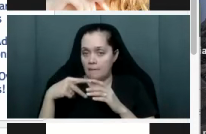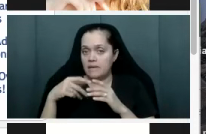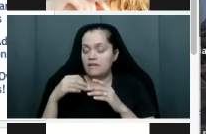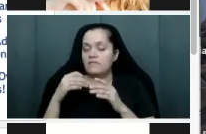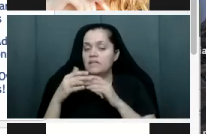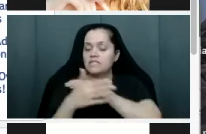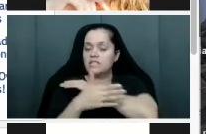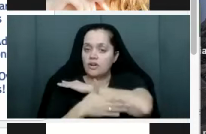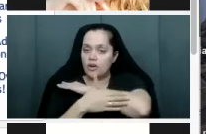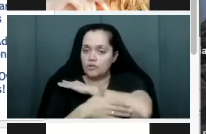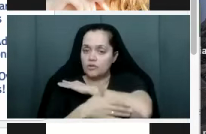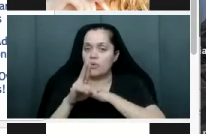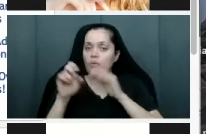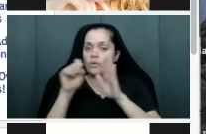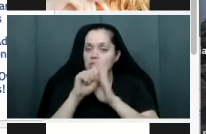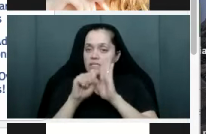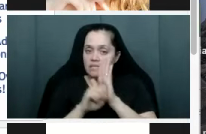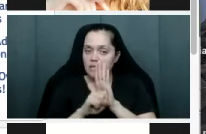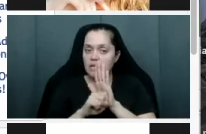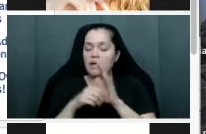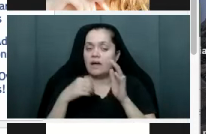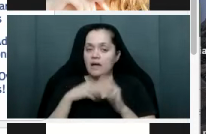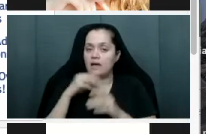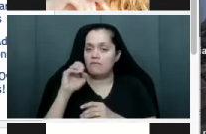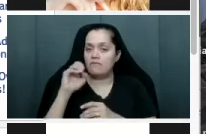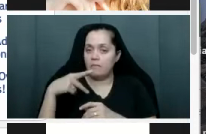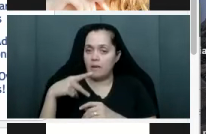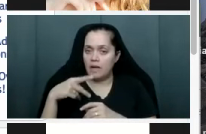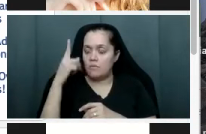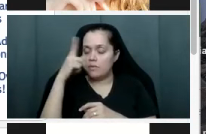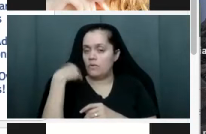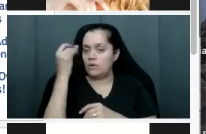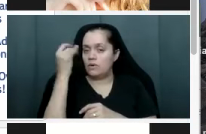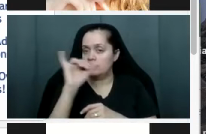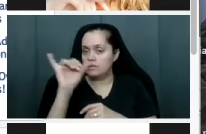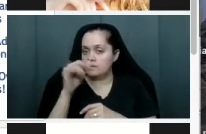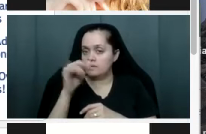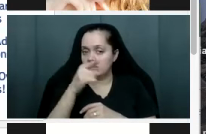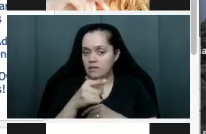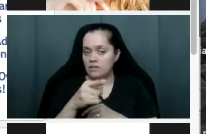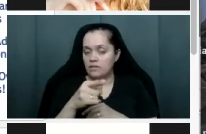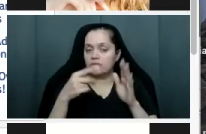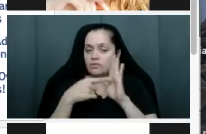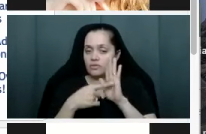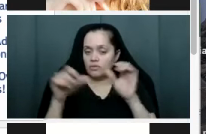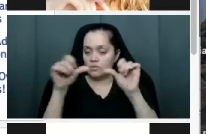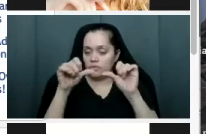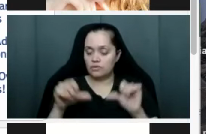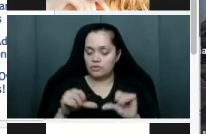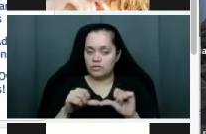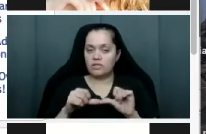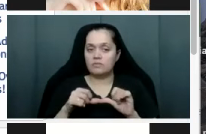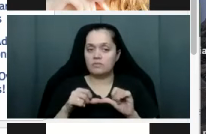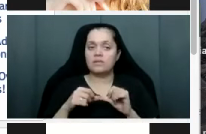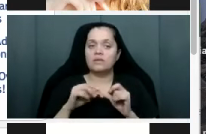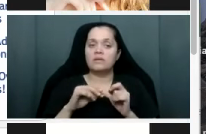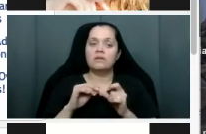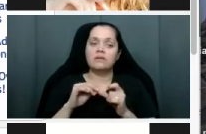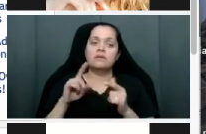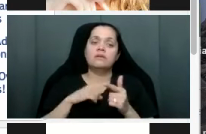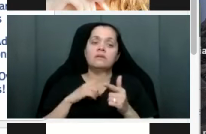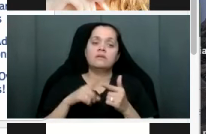country or a state, there's a map or an outline map here showing you the shape of the place.